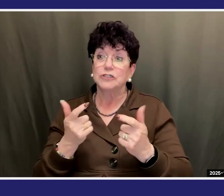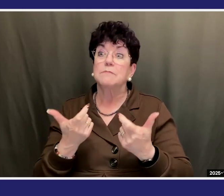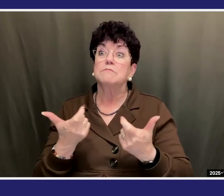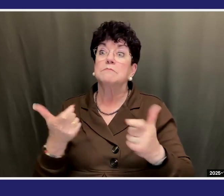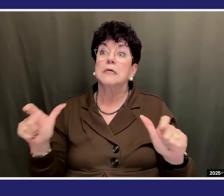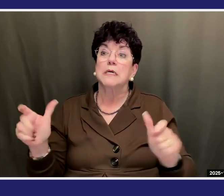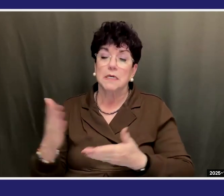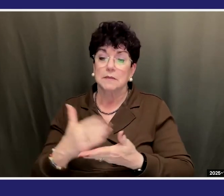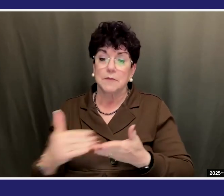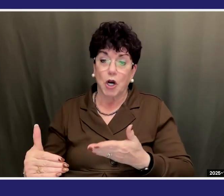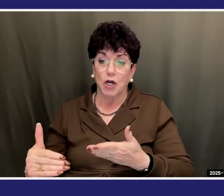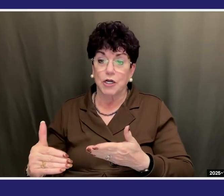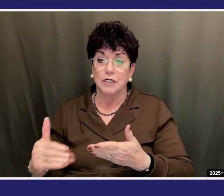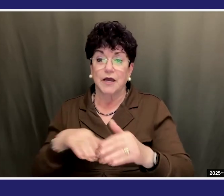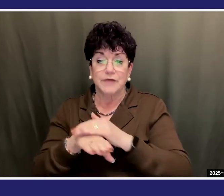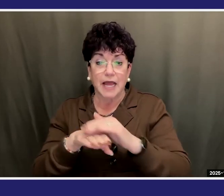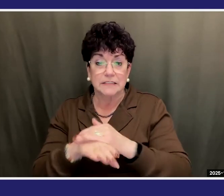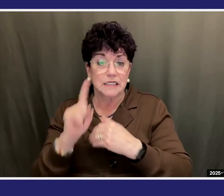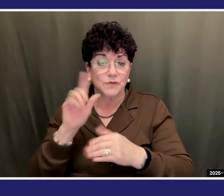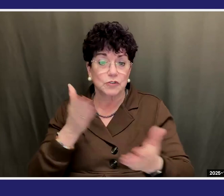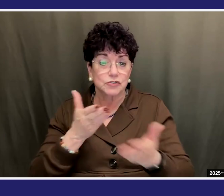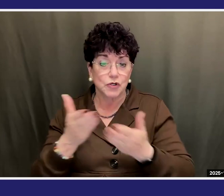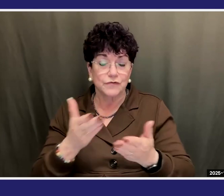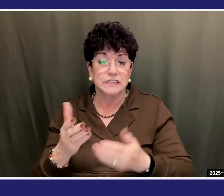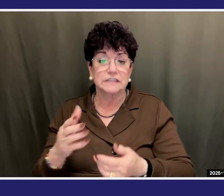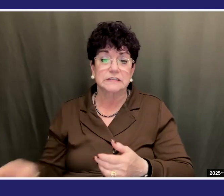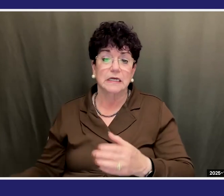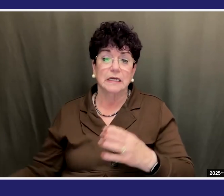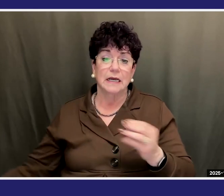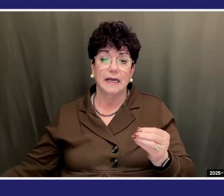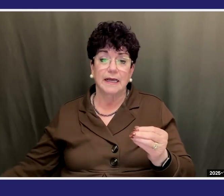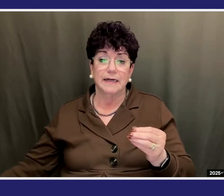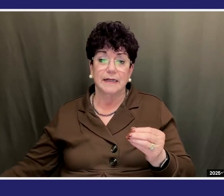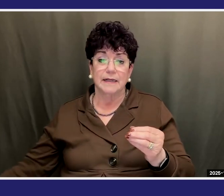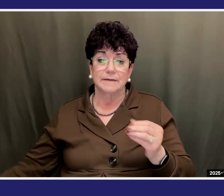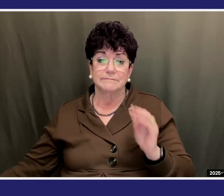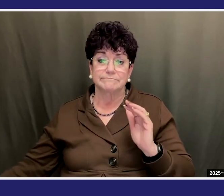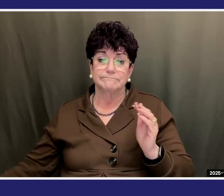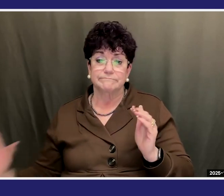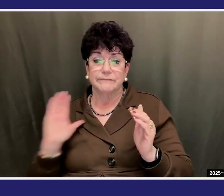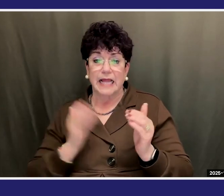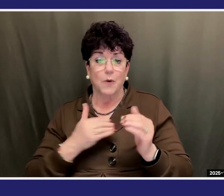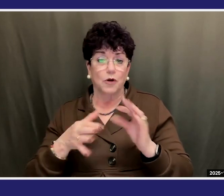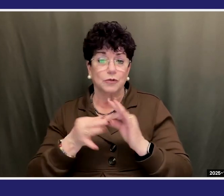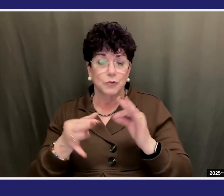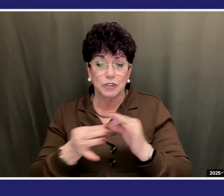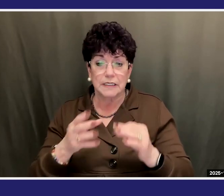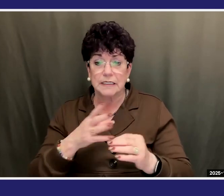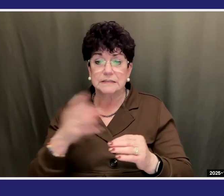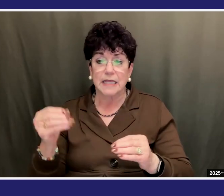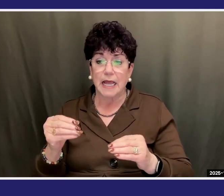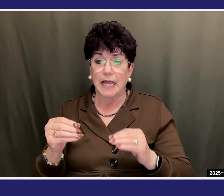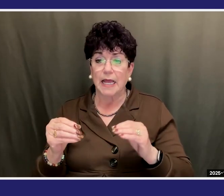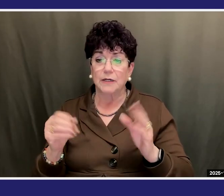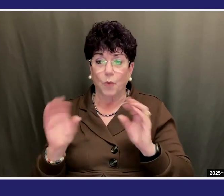in access to services and outcomes, and our communities and our organizations are really focused on